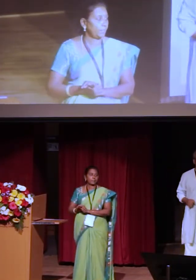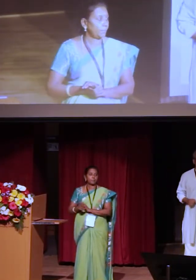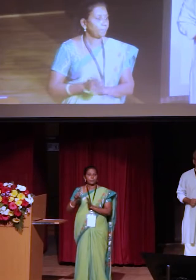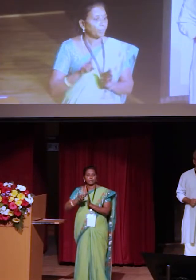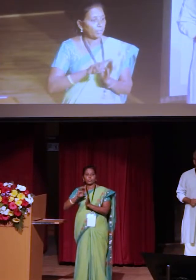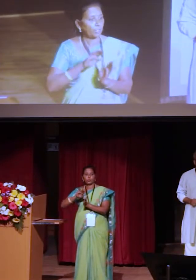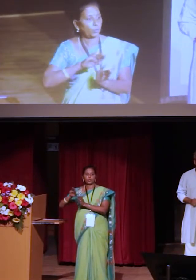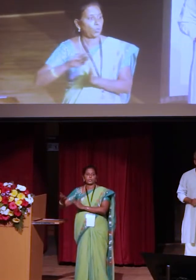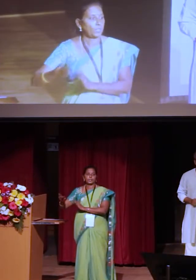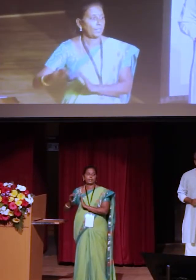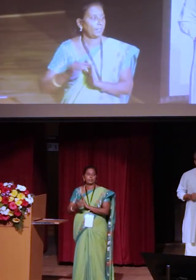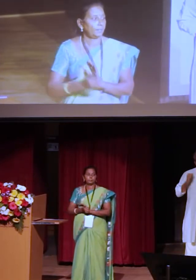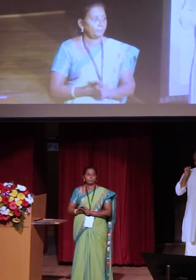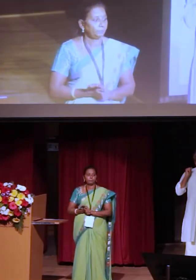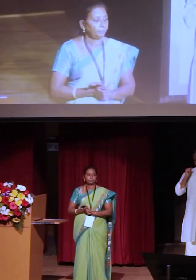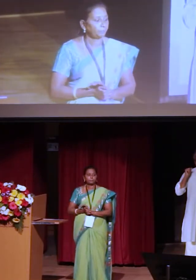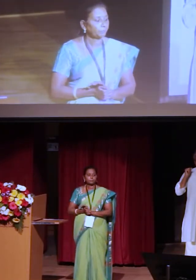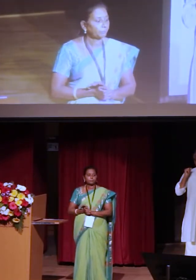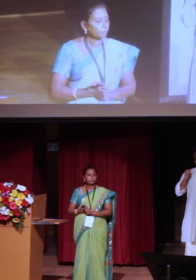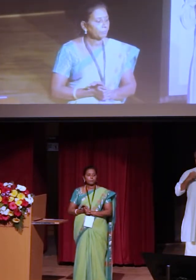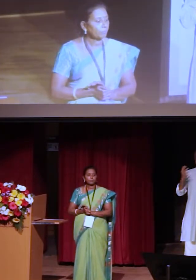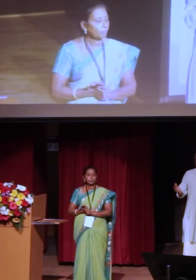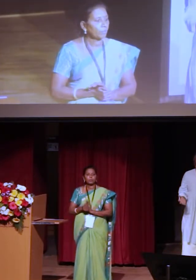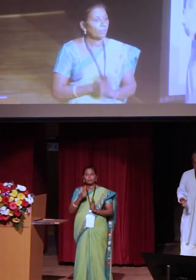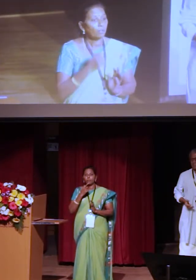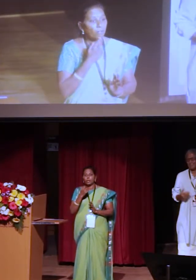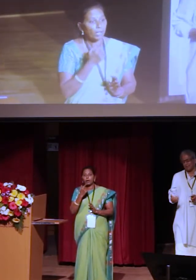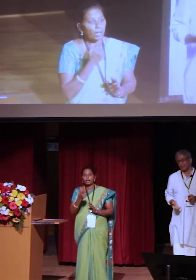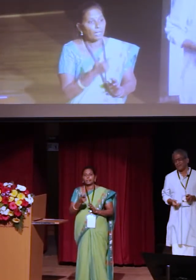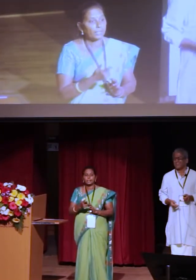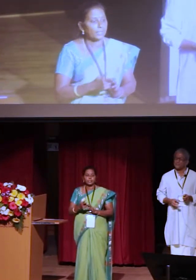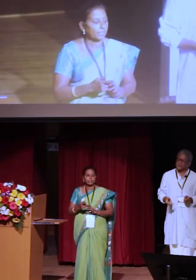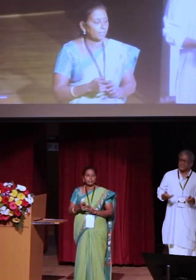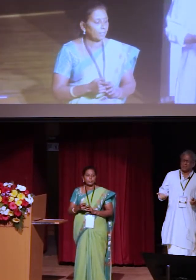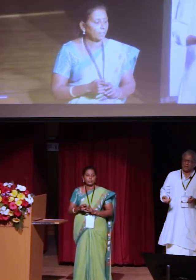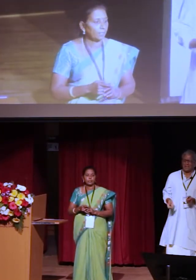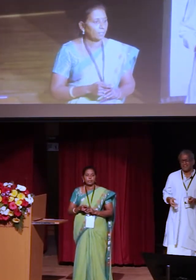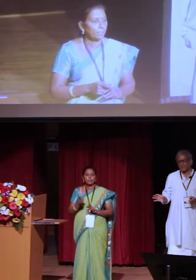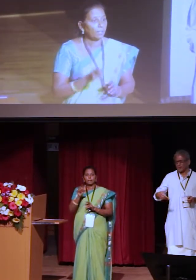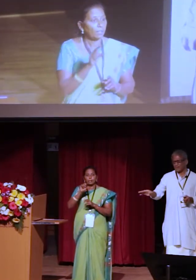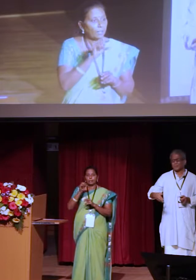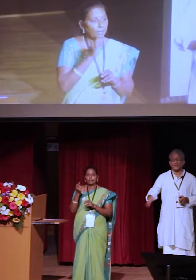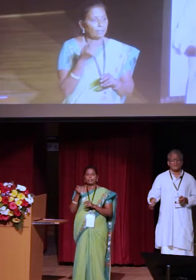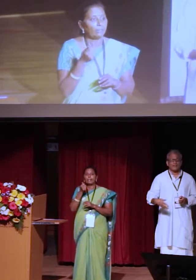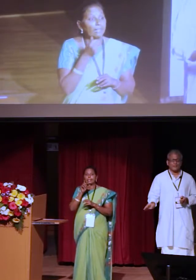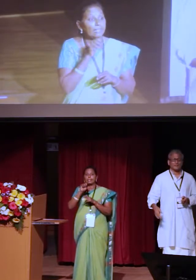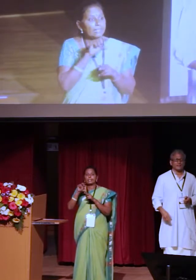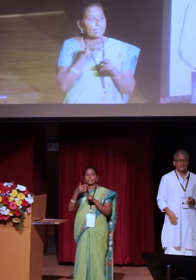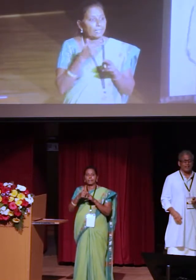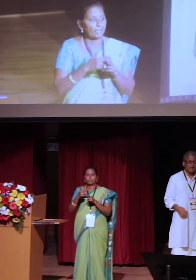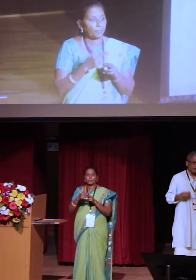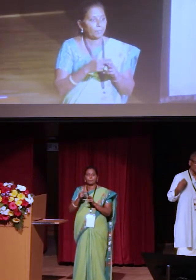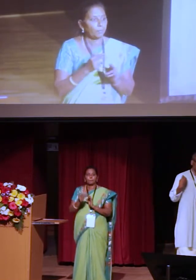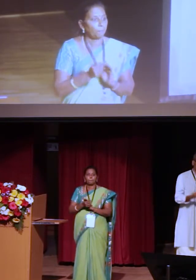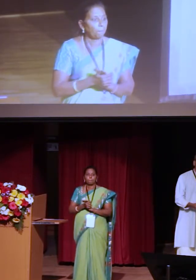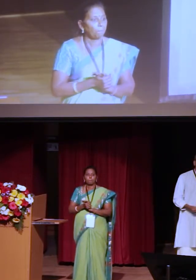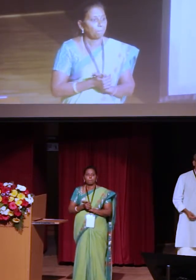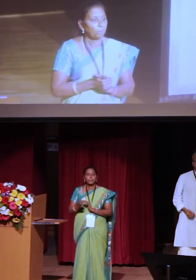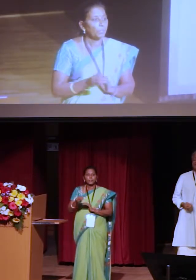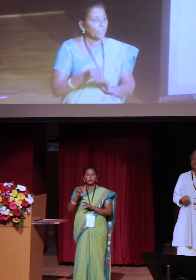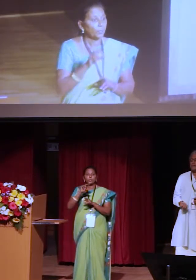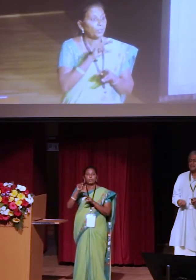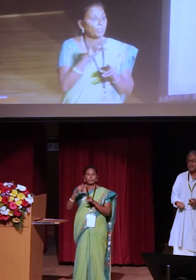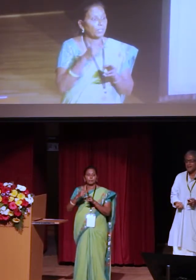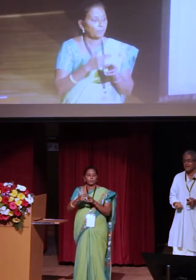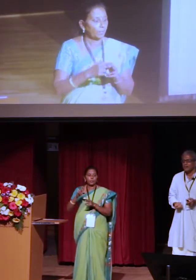mantra. And we call this a nice name. We can't simply say play. They say, what, you're playing around, wasting your time. So we have to give it a